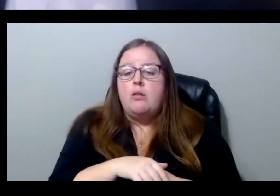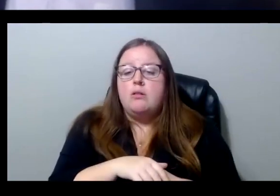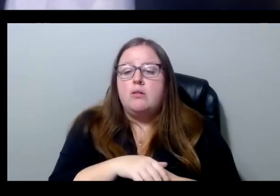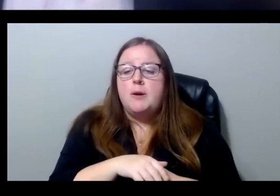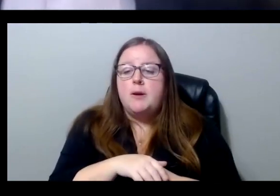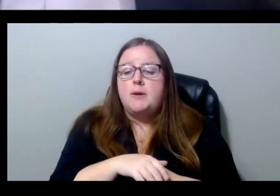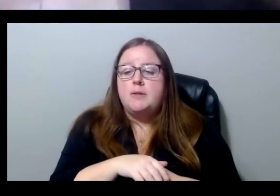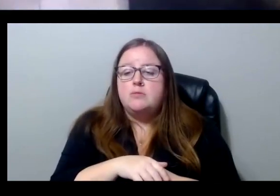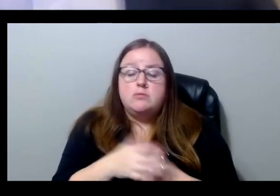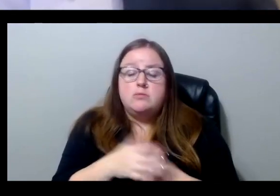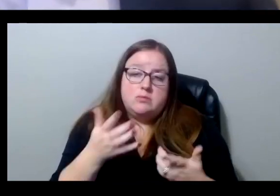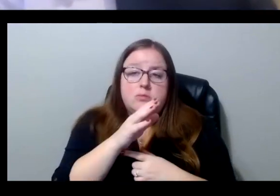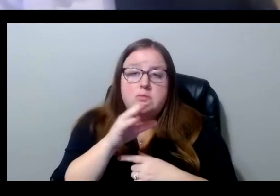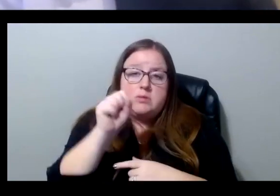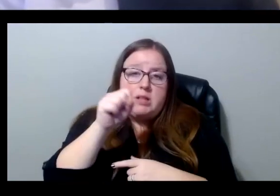However,